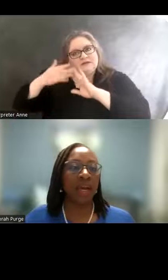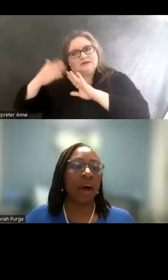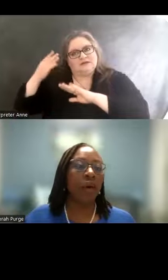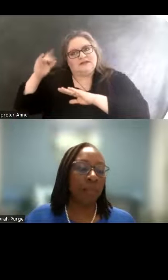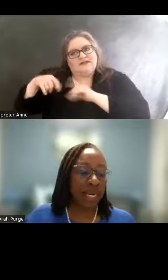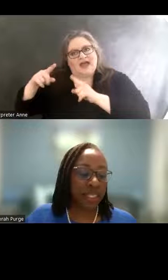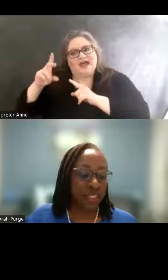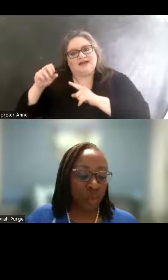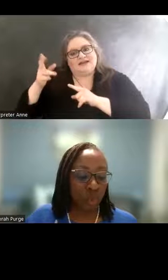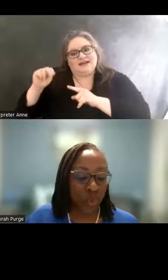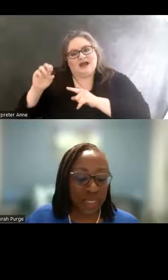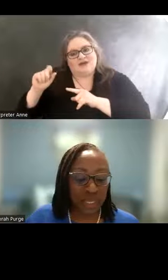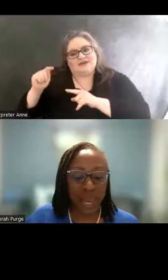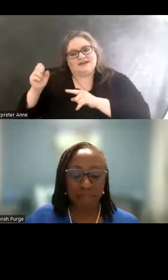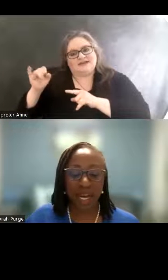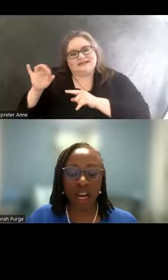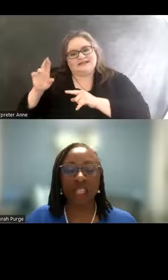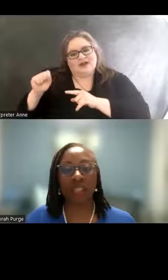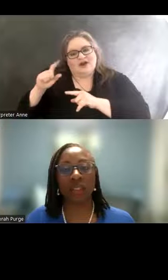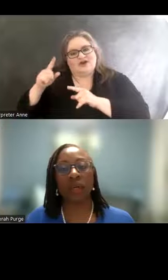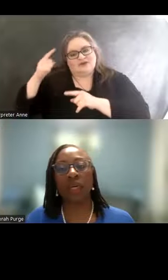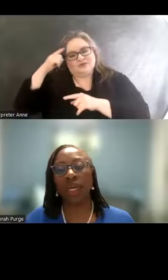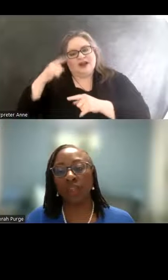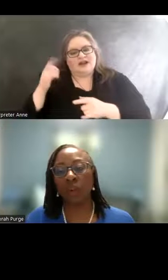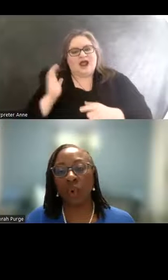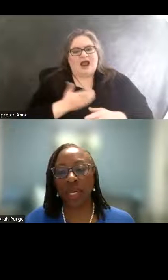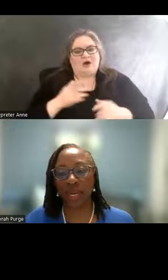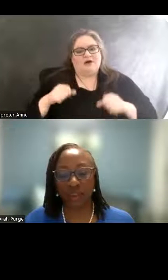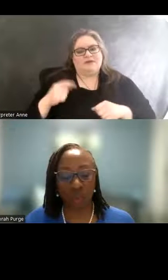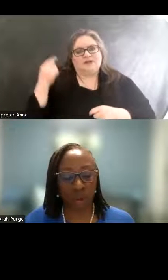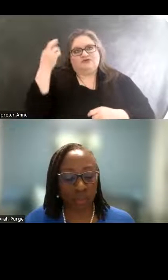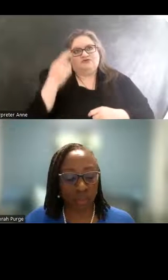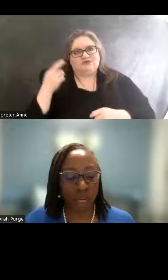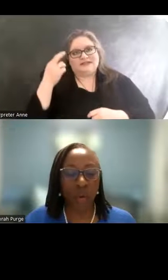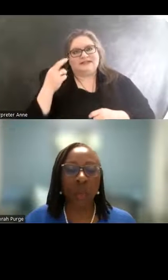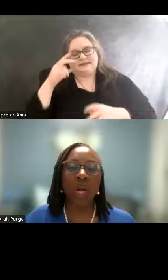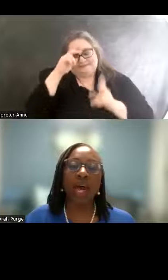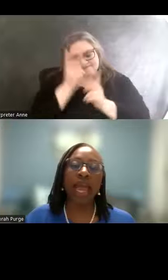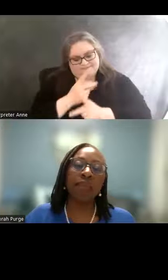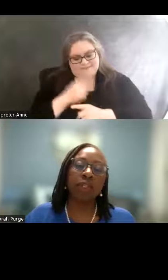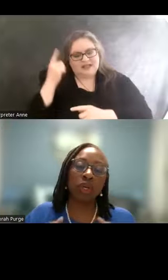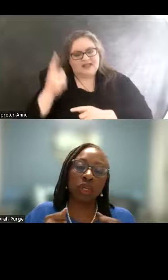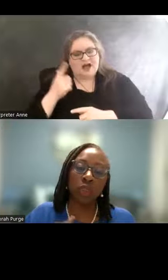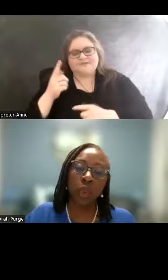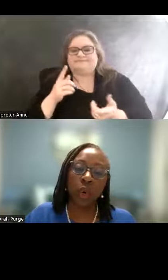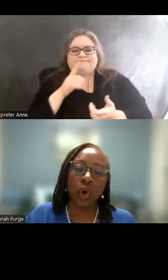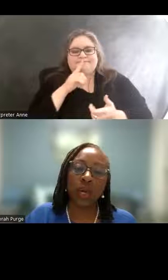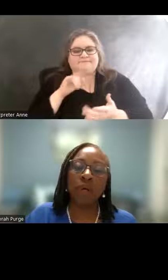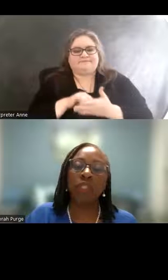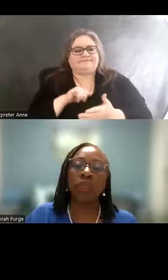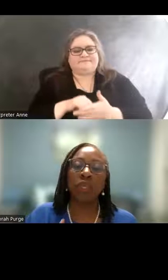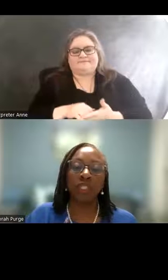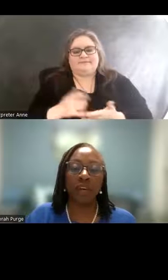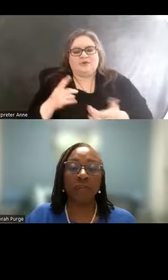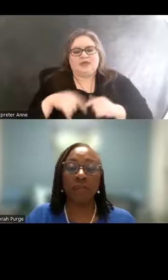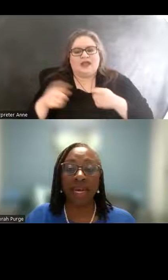that our ability to reason and be logical is not working as well. We're not able to control our